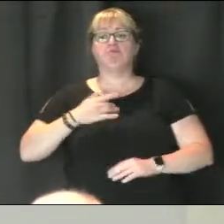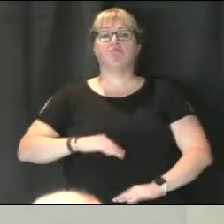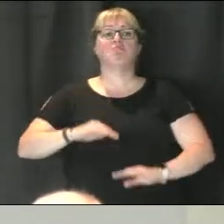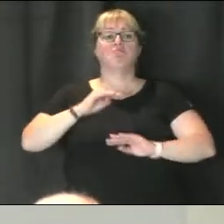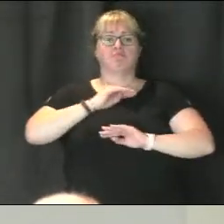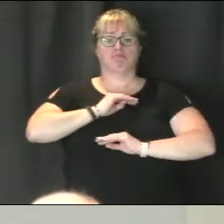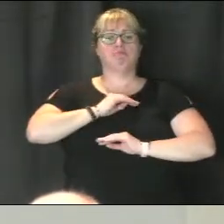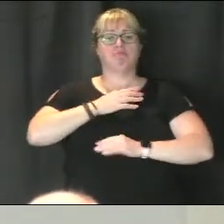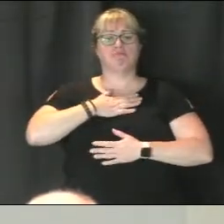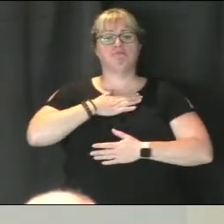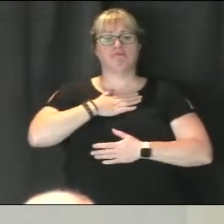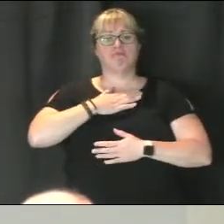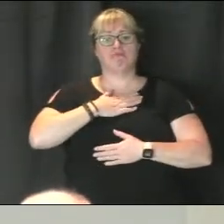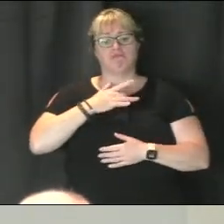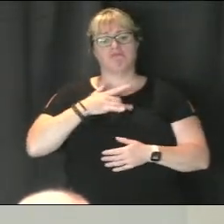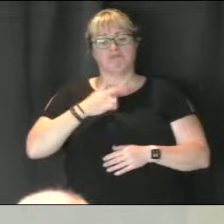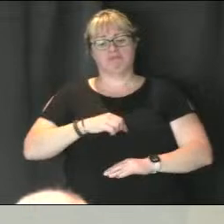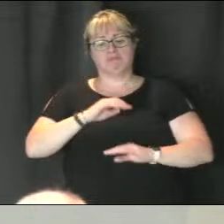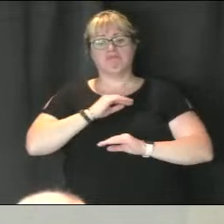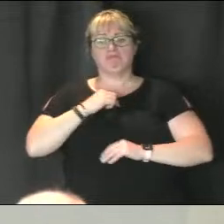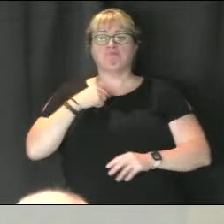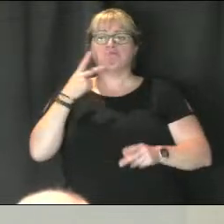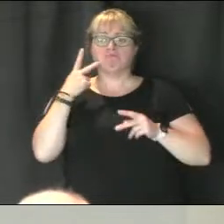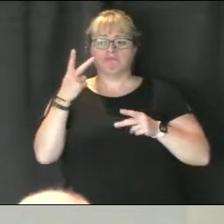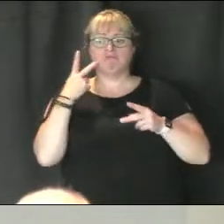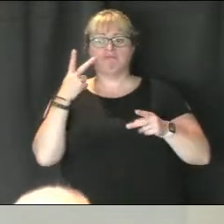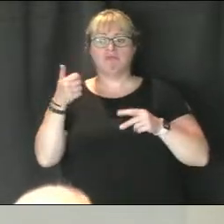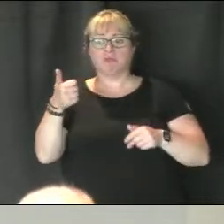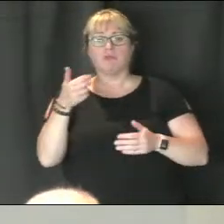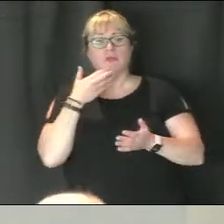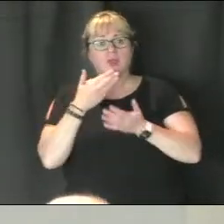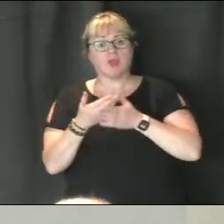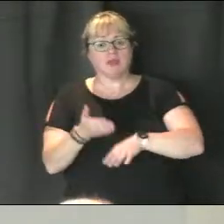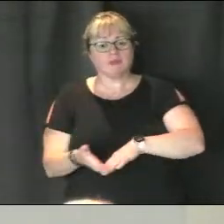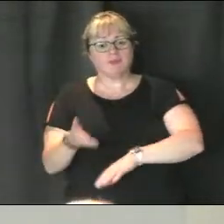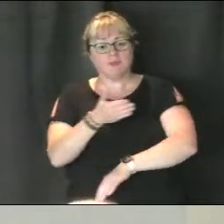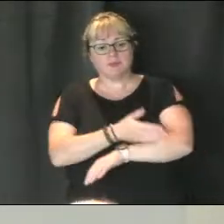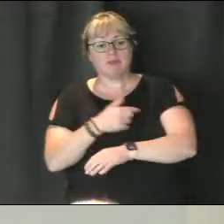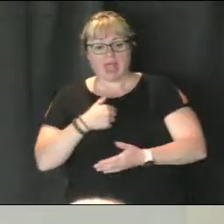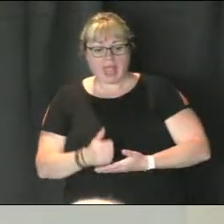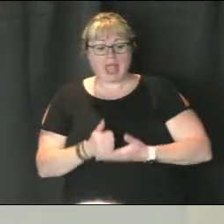satisfaction yourself from what you see happen than the people you're actually doing it for.